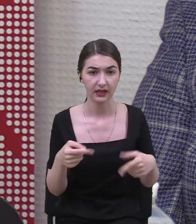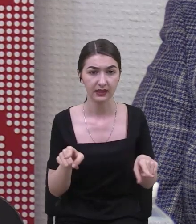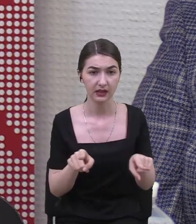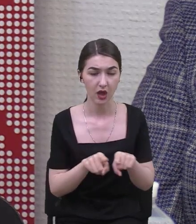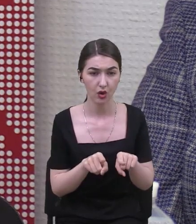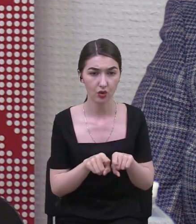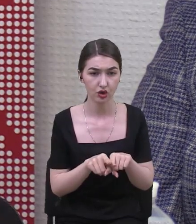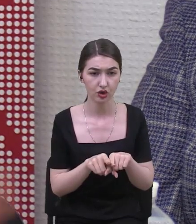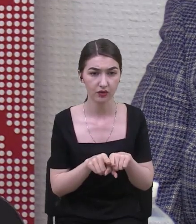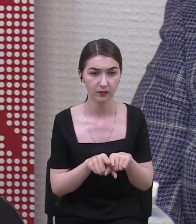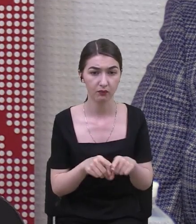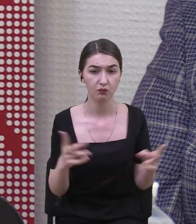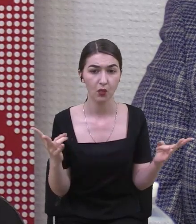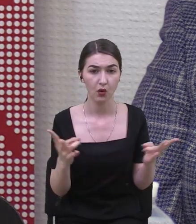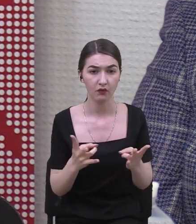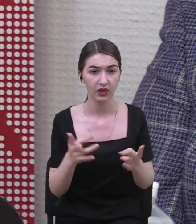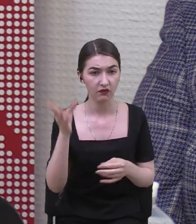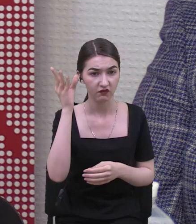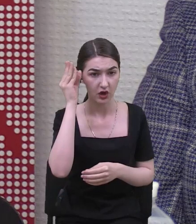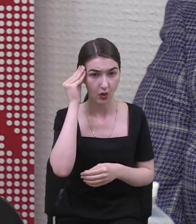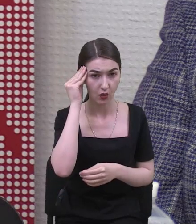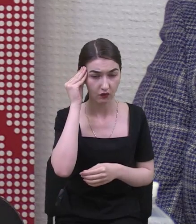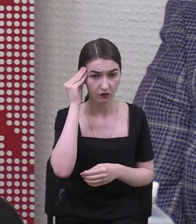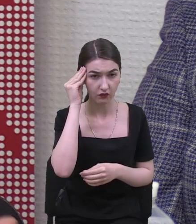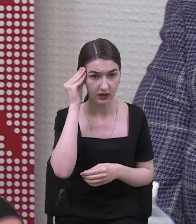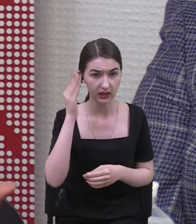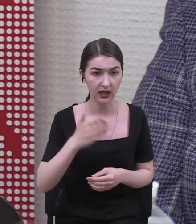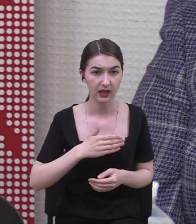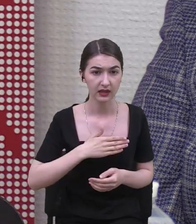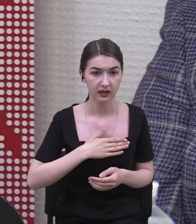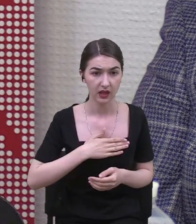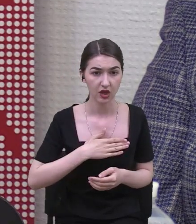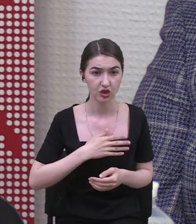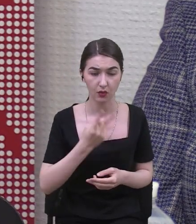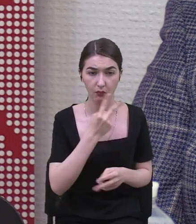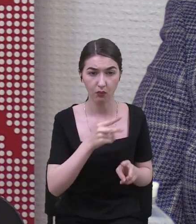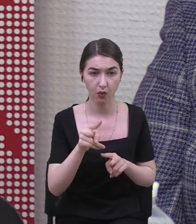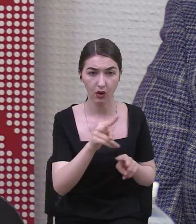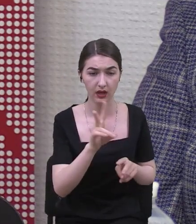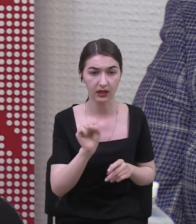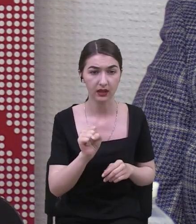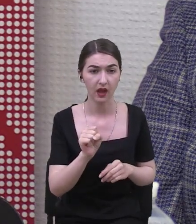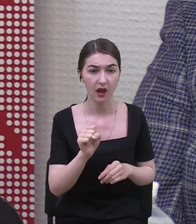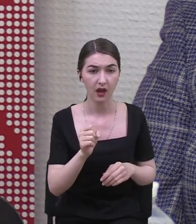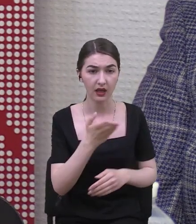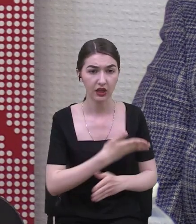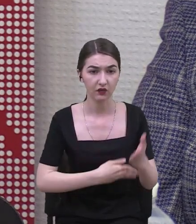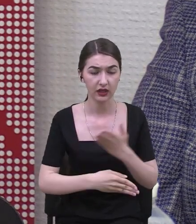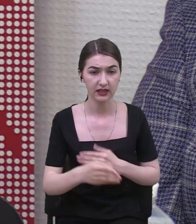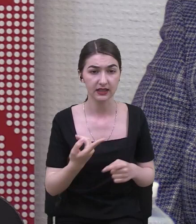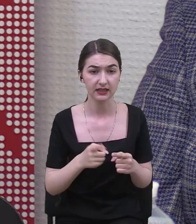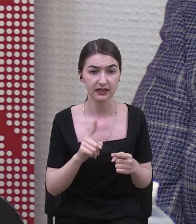on disability. So being respectful, adhering to the rights-based language as well. So we are talking about persons